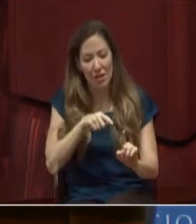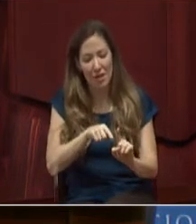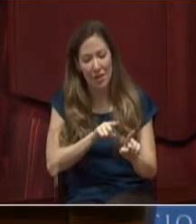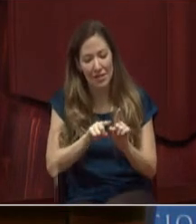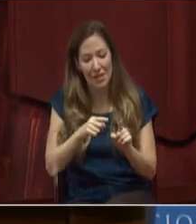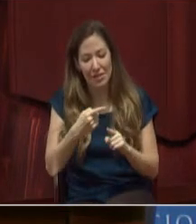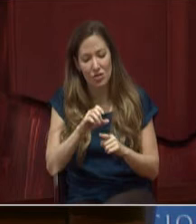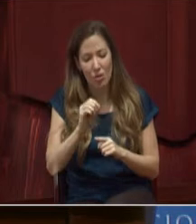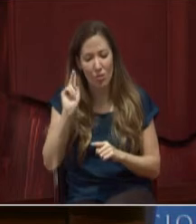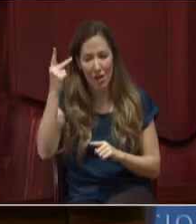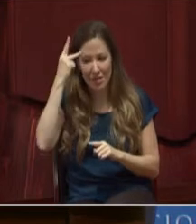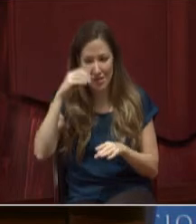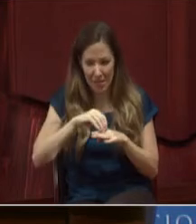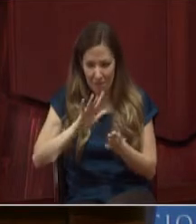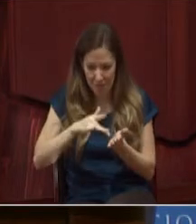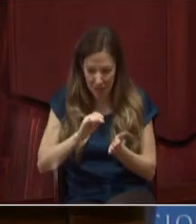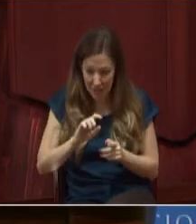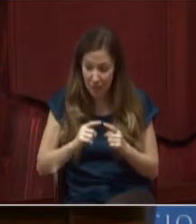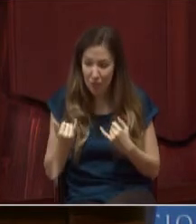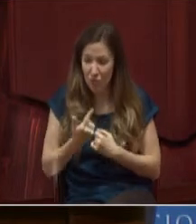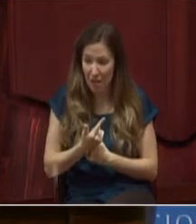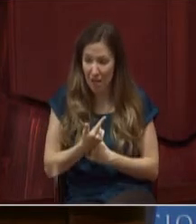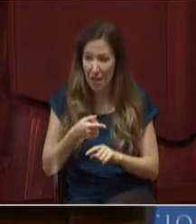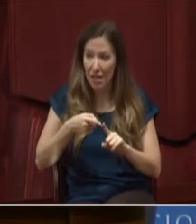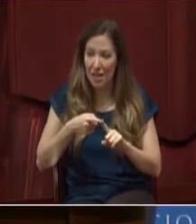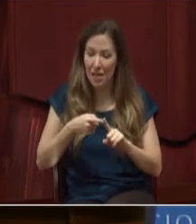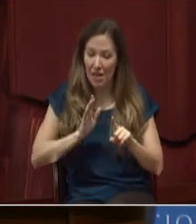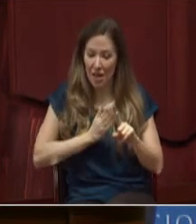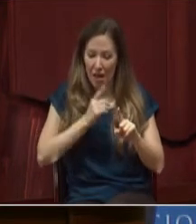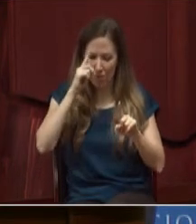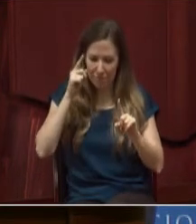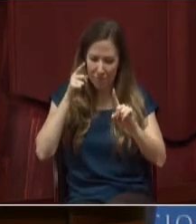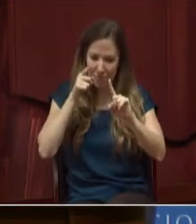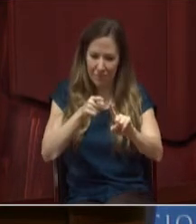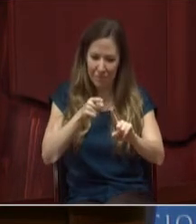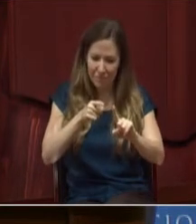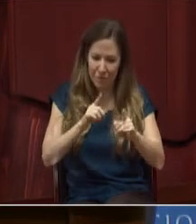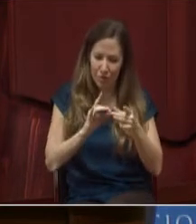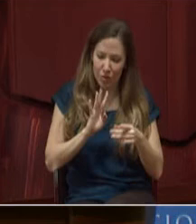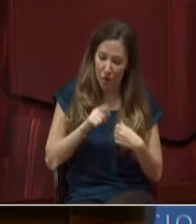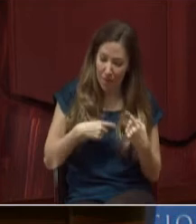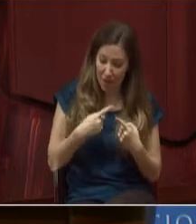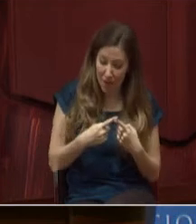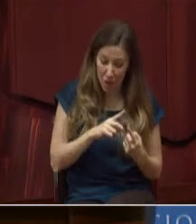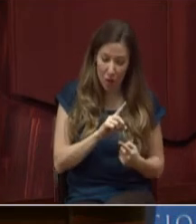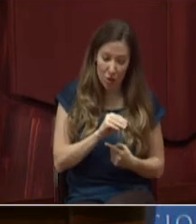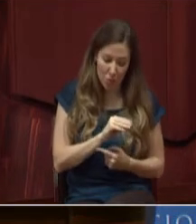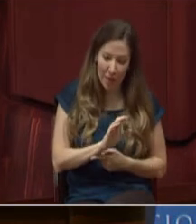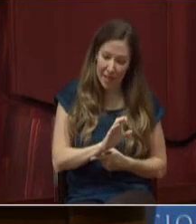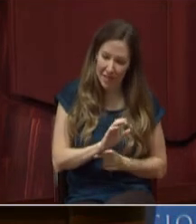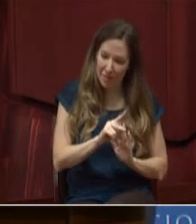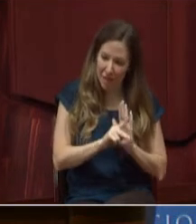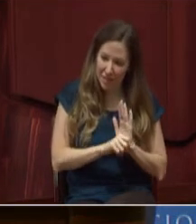Middle East. But today's forum marks a new direction. Now, in addition to his domestic legacy, the forums will also examine President